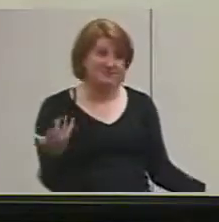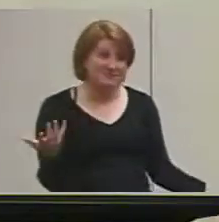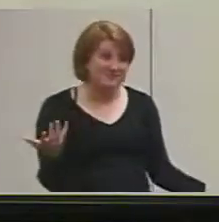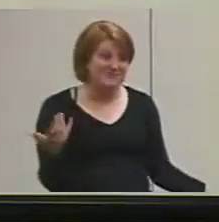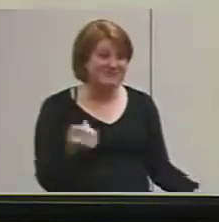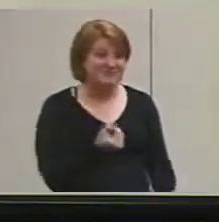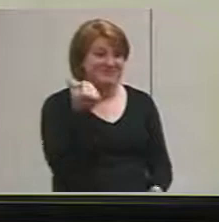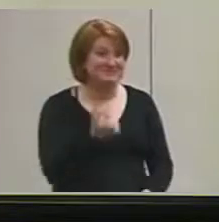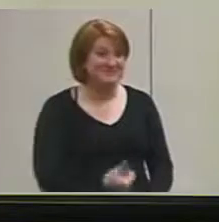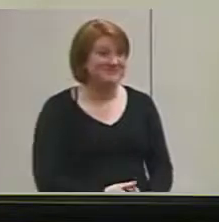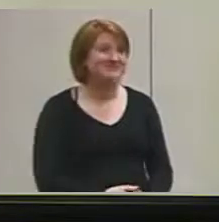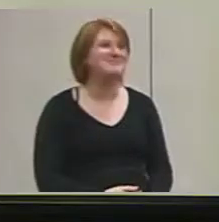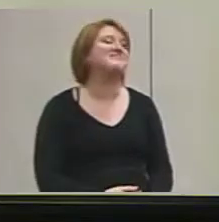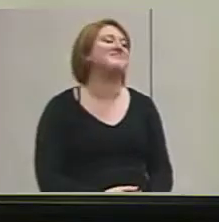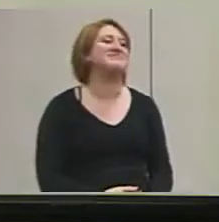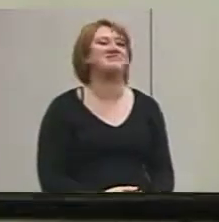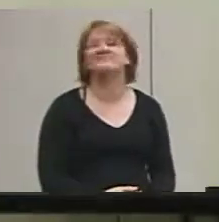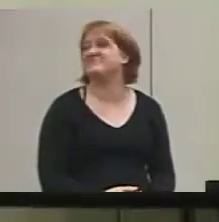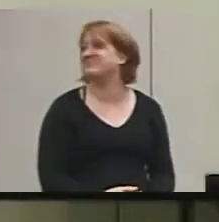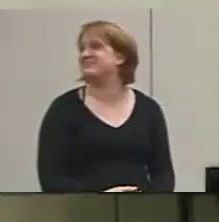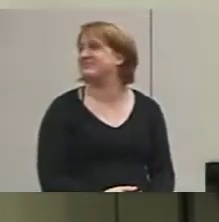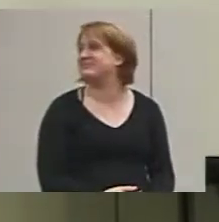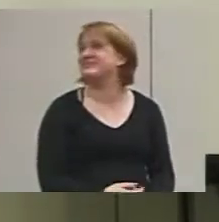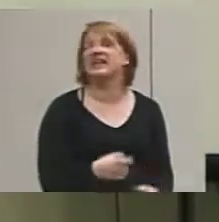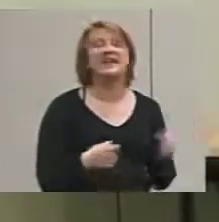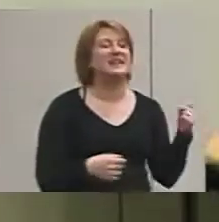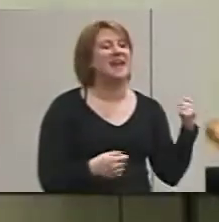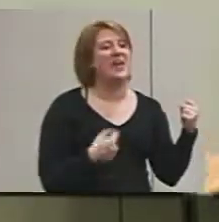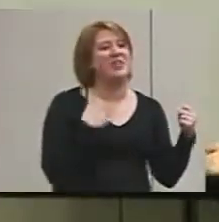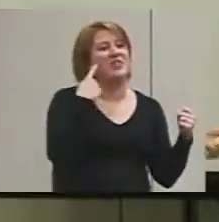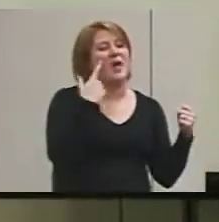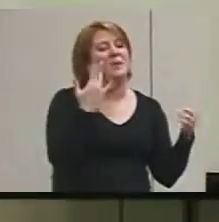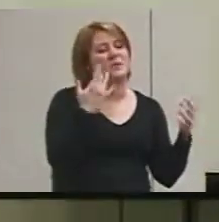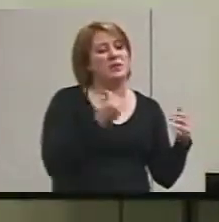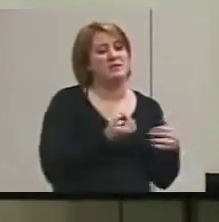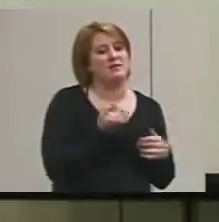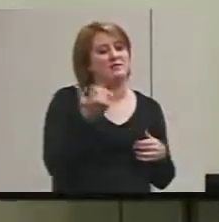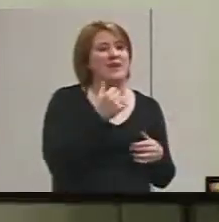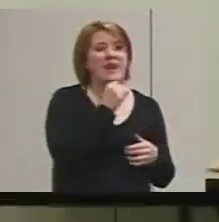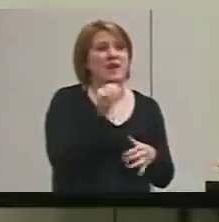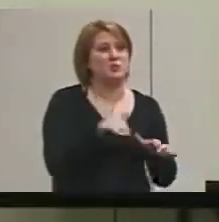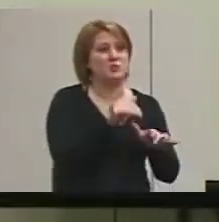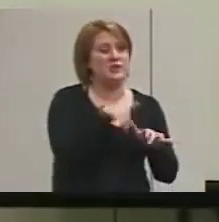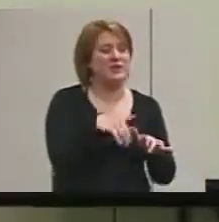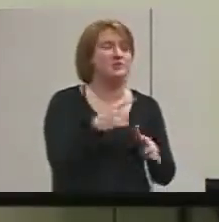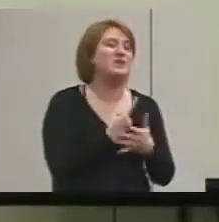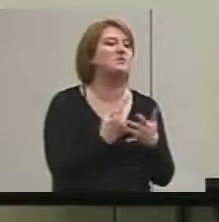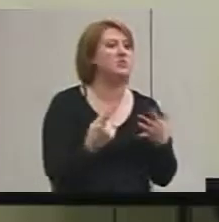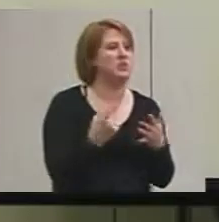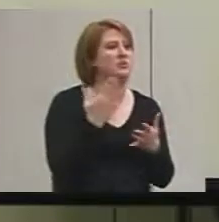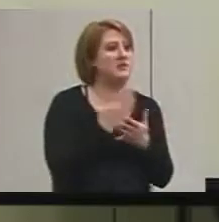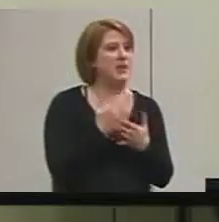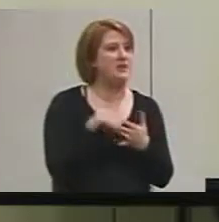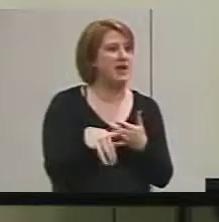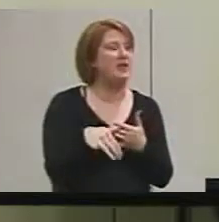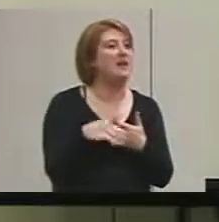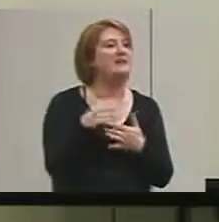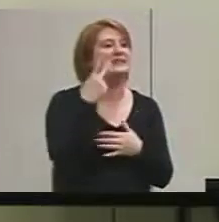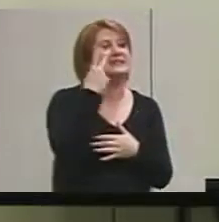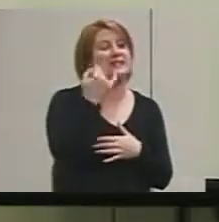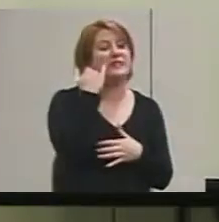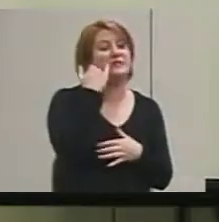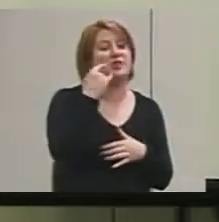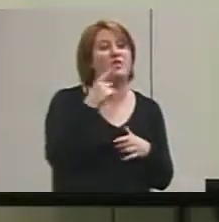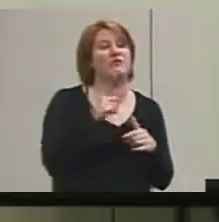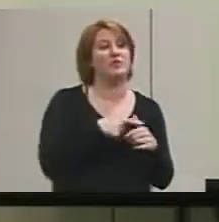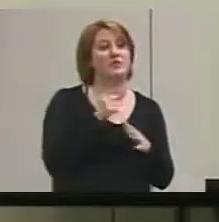just, not do that and see if that was what was causing it. So this week we're not going to do check in, check out, and see if that first hour he